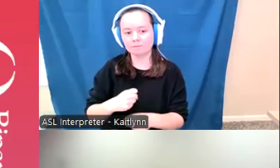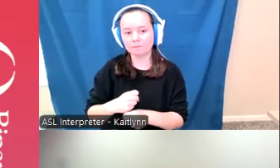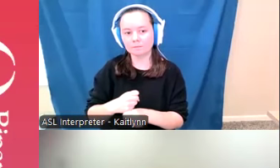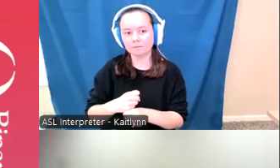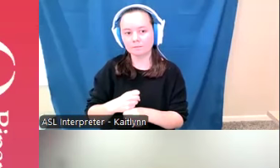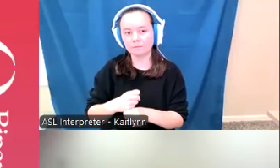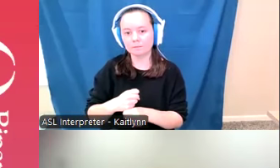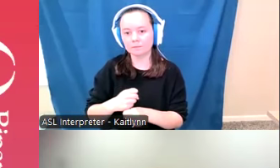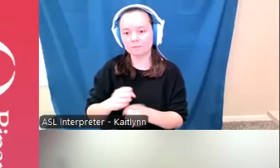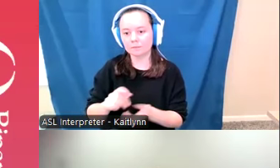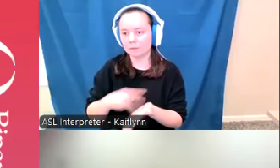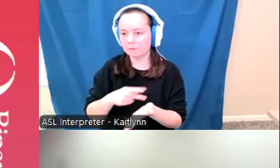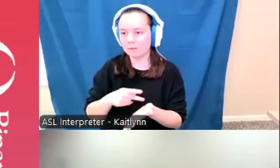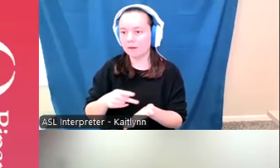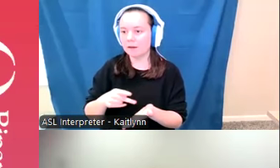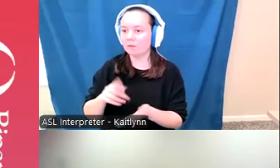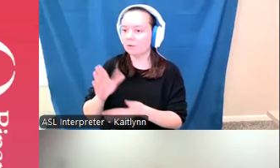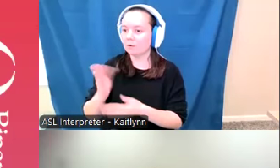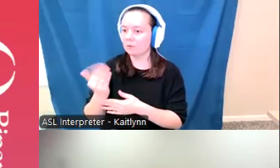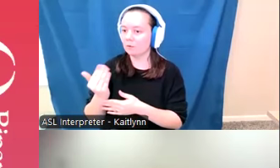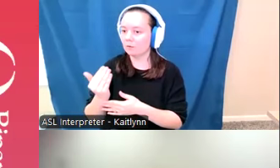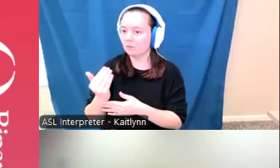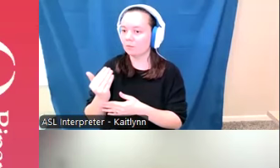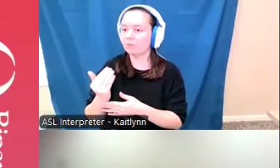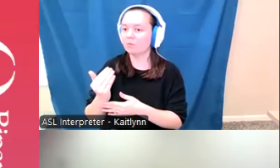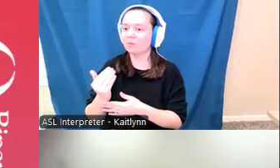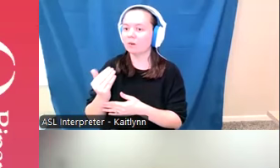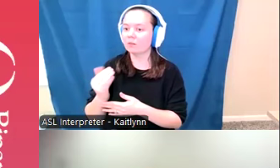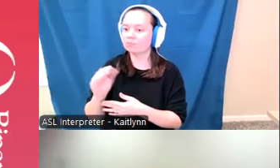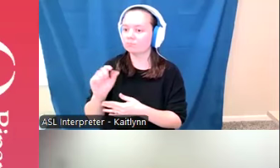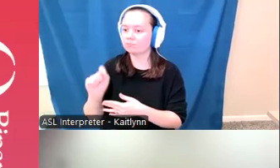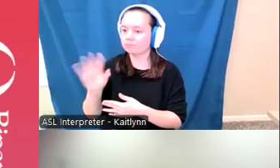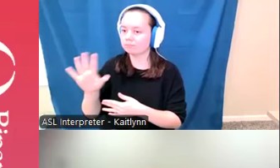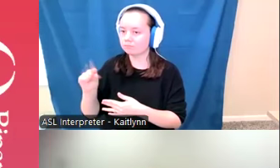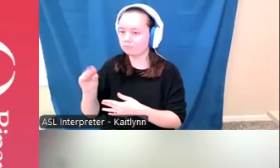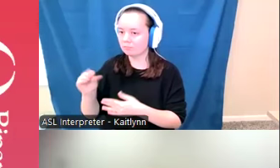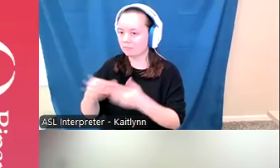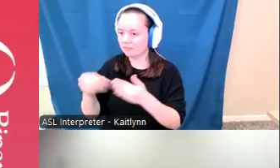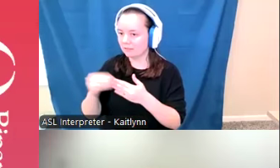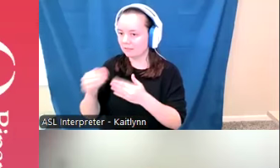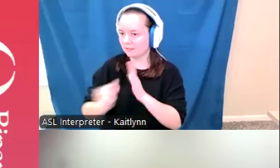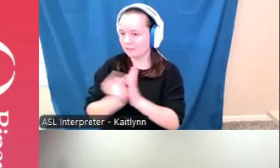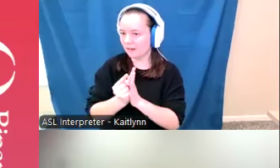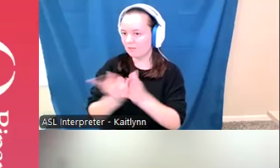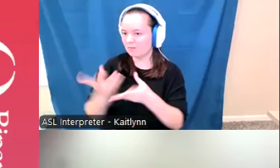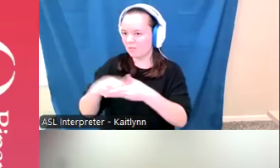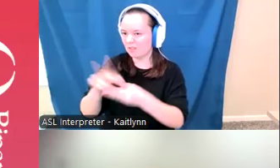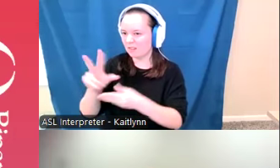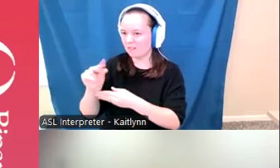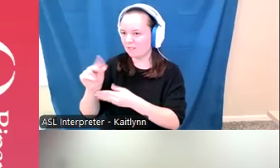and personal care aides was $14.50 per hour, or around $30,000 a year